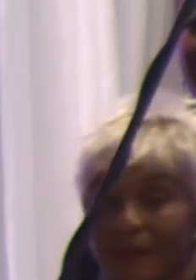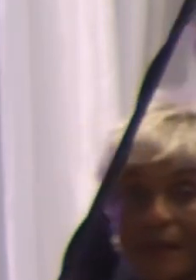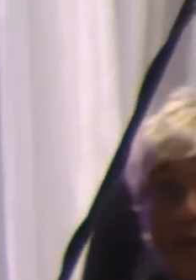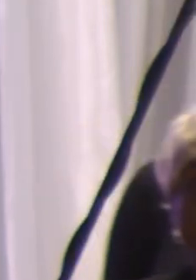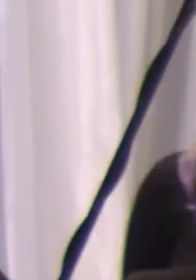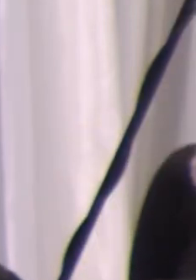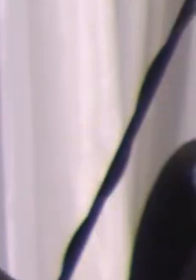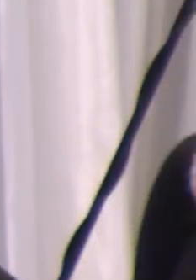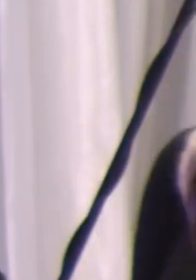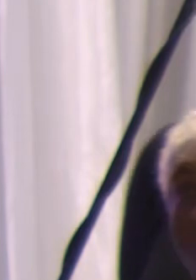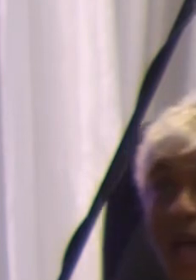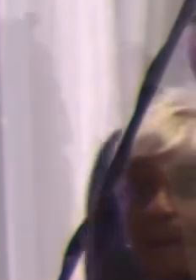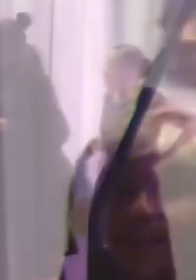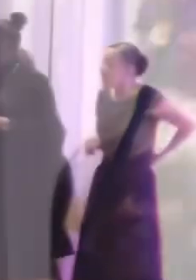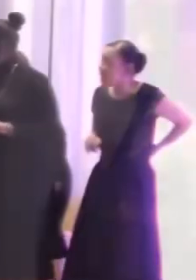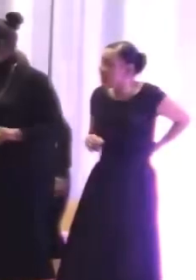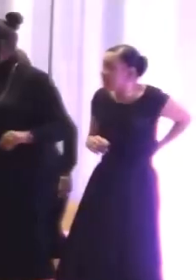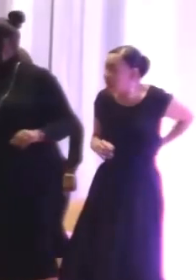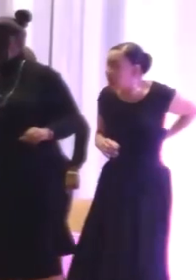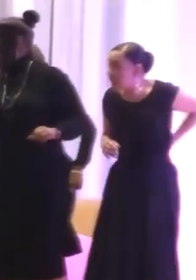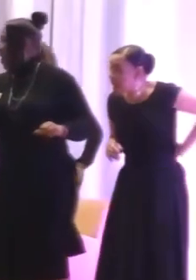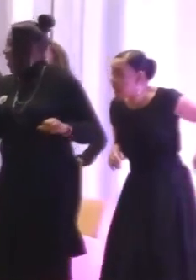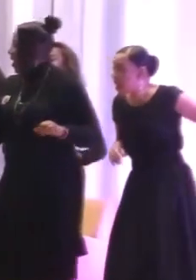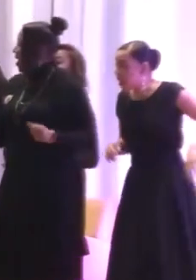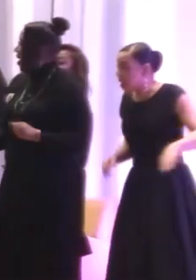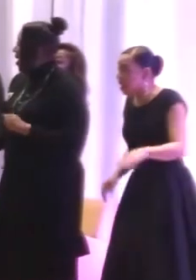Oh, a happy day.